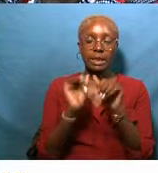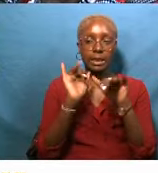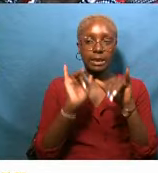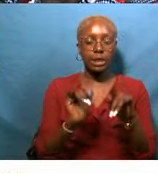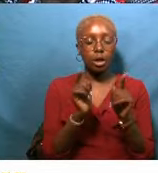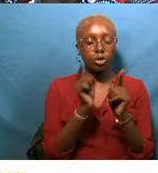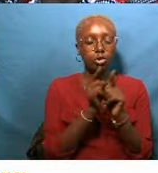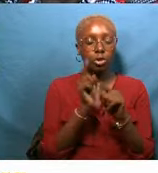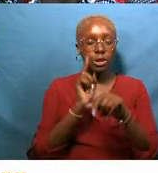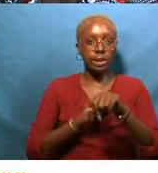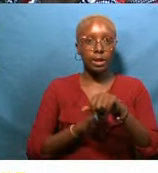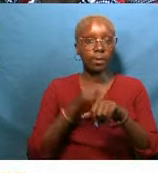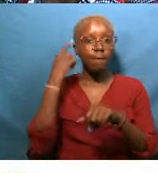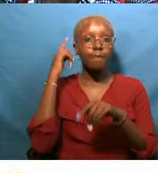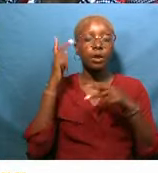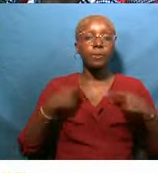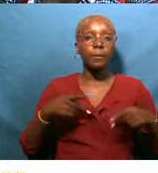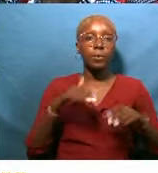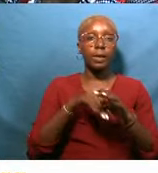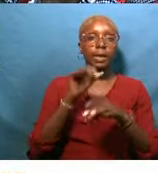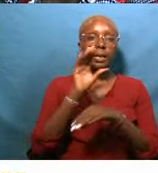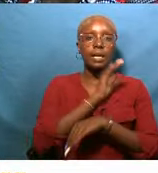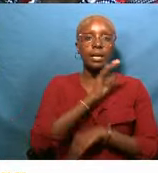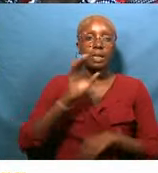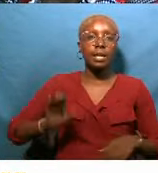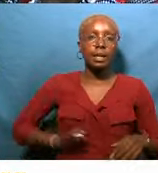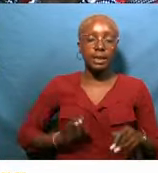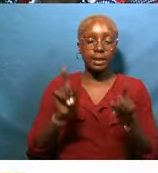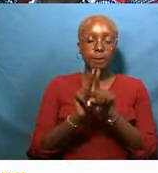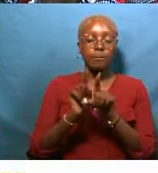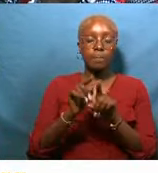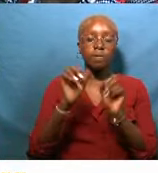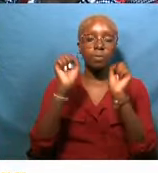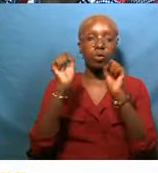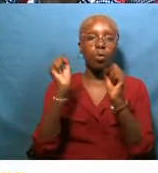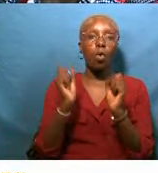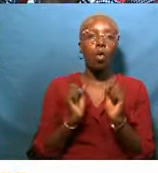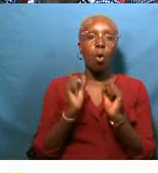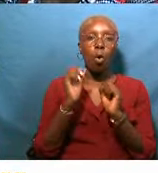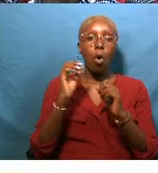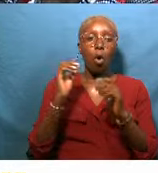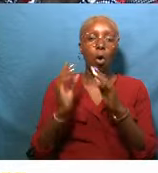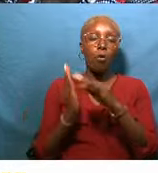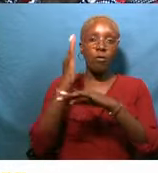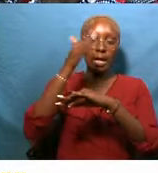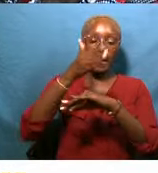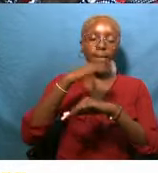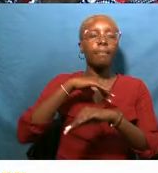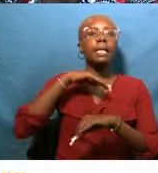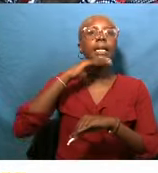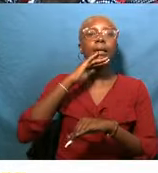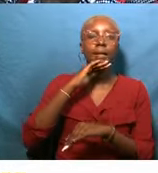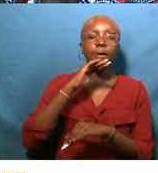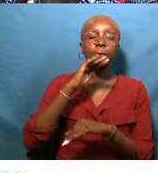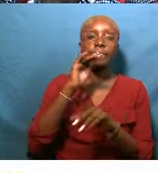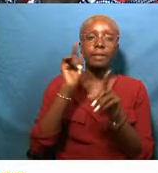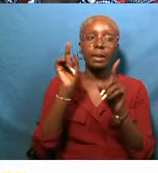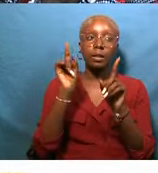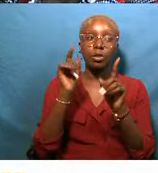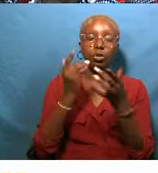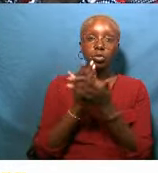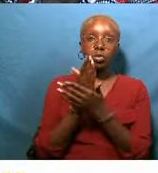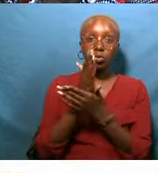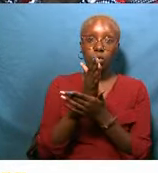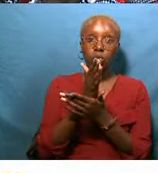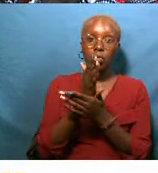who are in Christ Jesus, and death can be overcome, and it has been overcome by the resurrection of